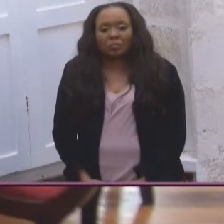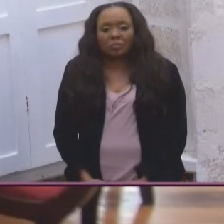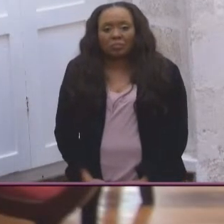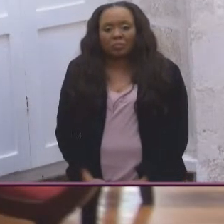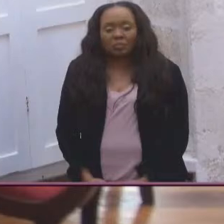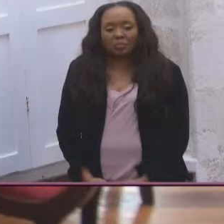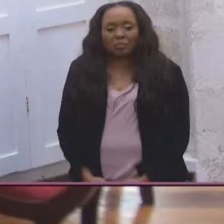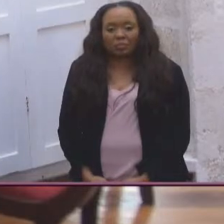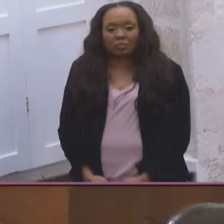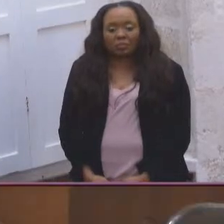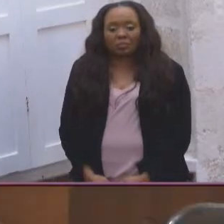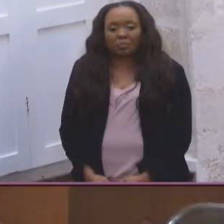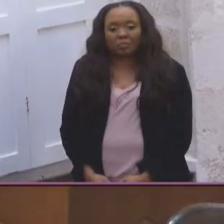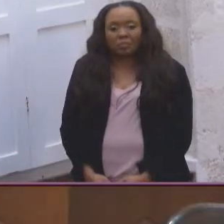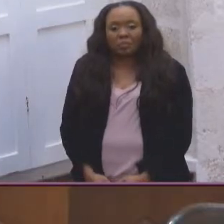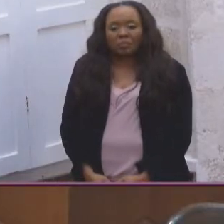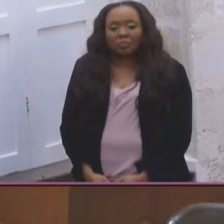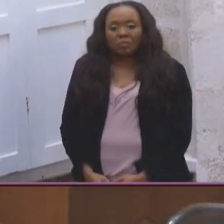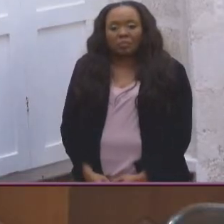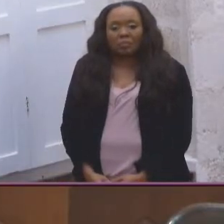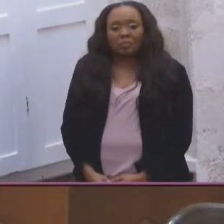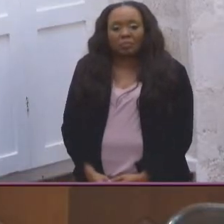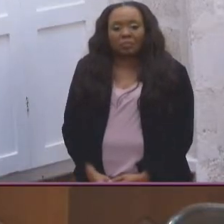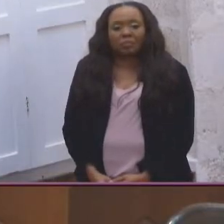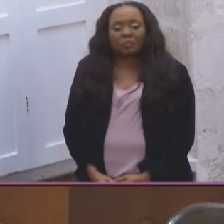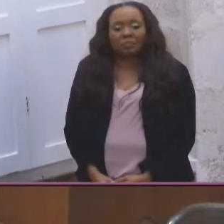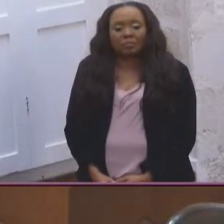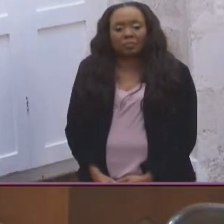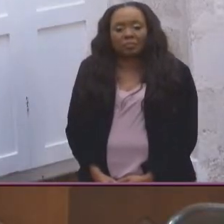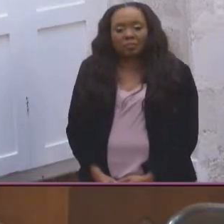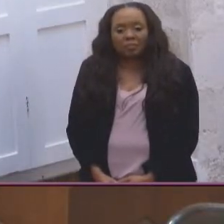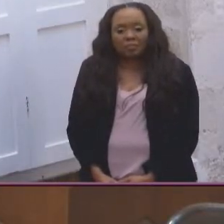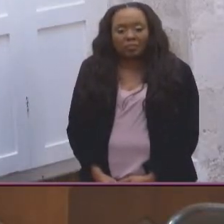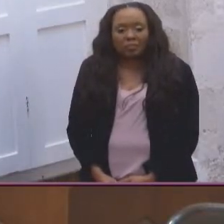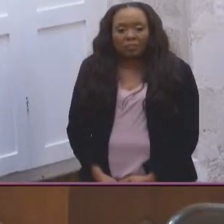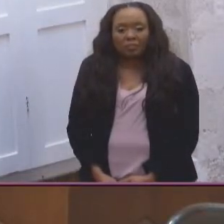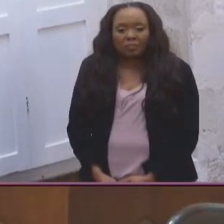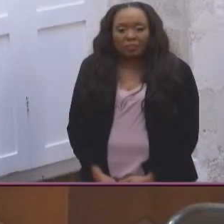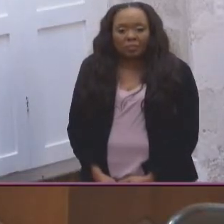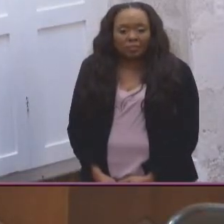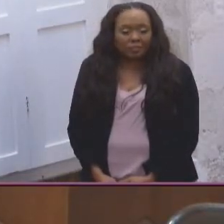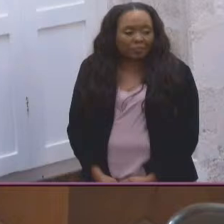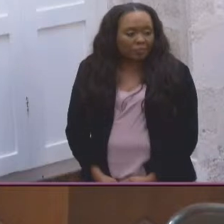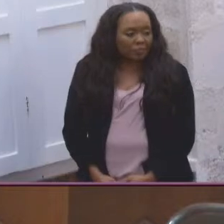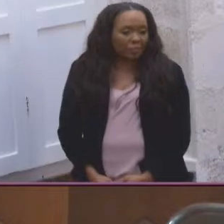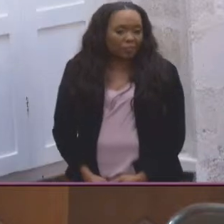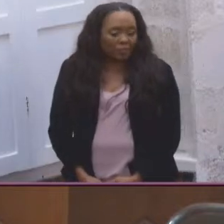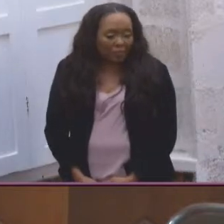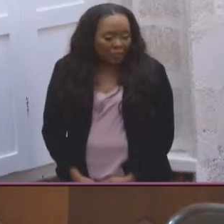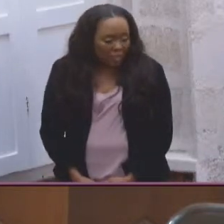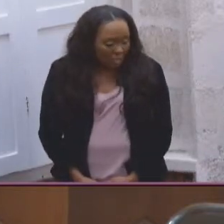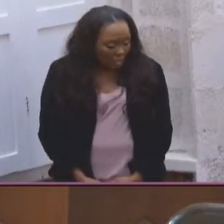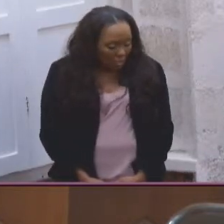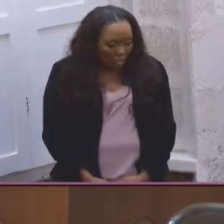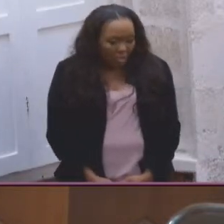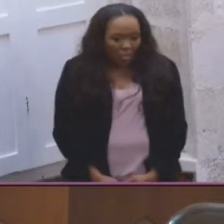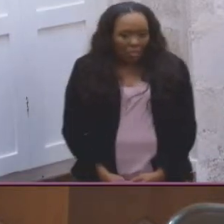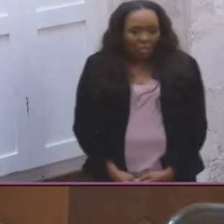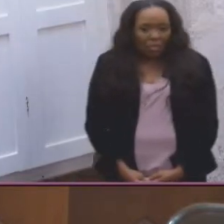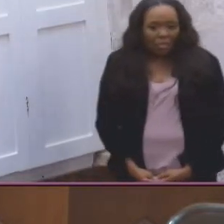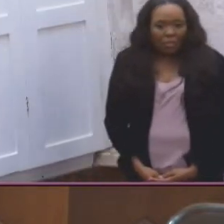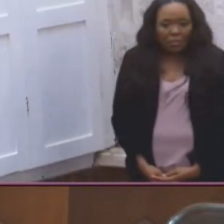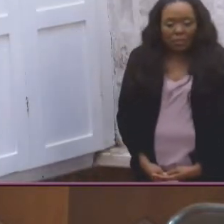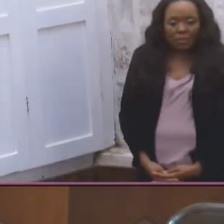Not our words, Mr. President, but an external entity. And this is really part of the transformation that the ministry is now engaging